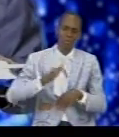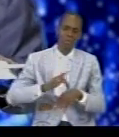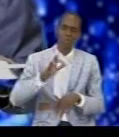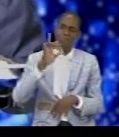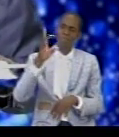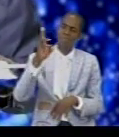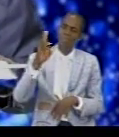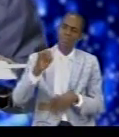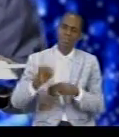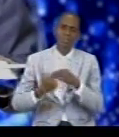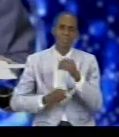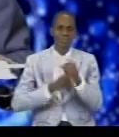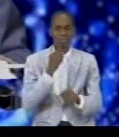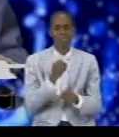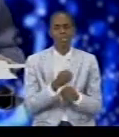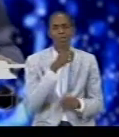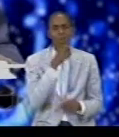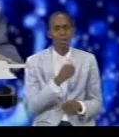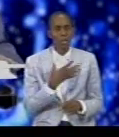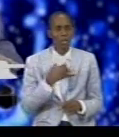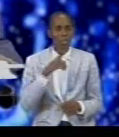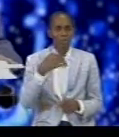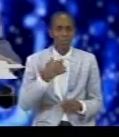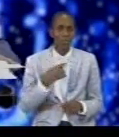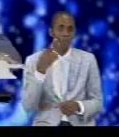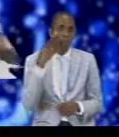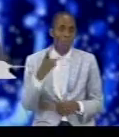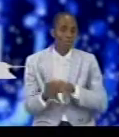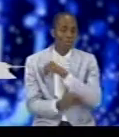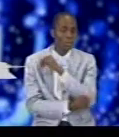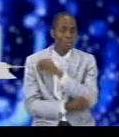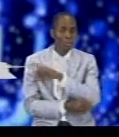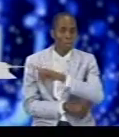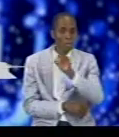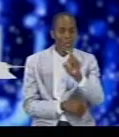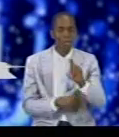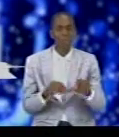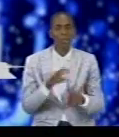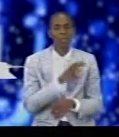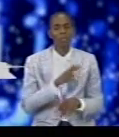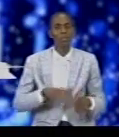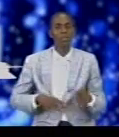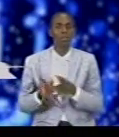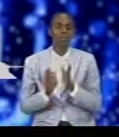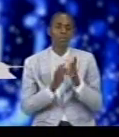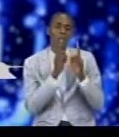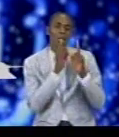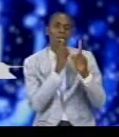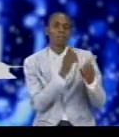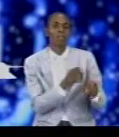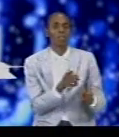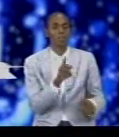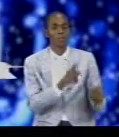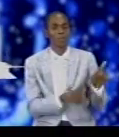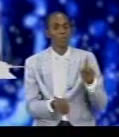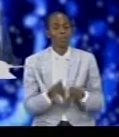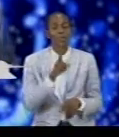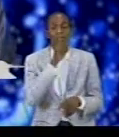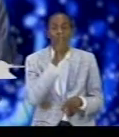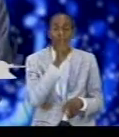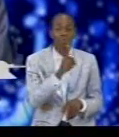50 years old, and hast thou seen Abraham? And Jesus said unto them, verily, verily, I say unto